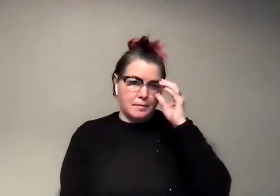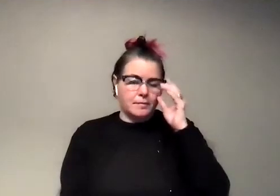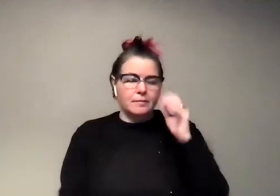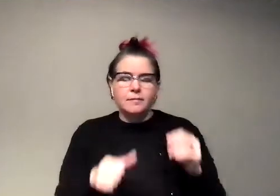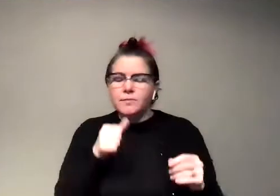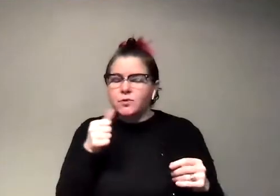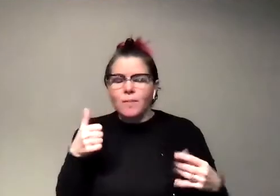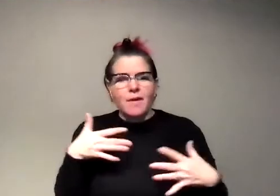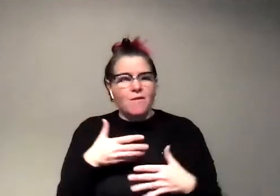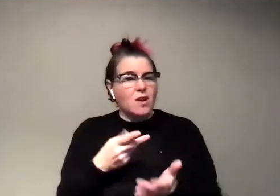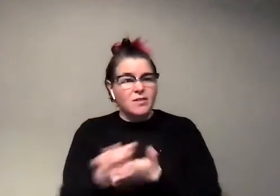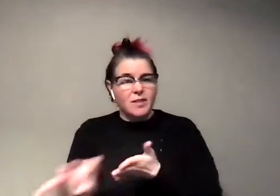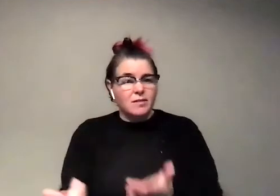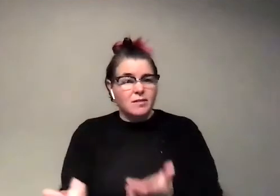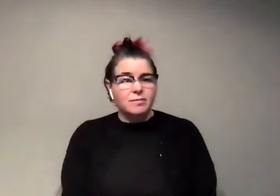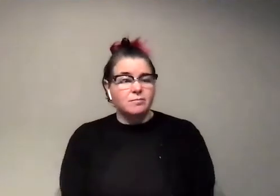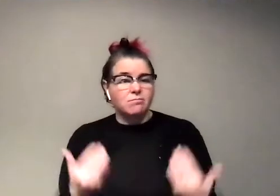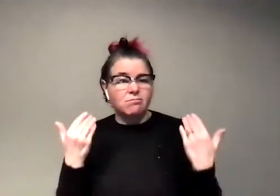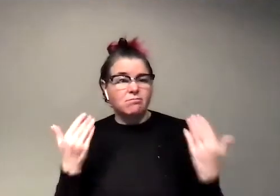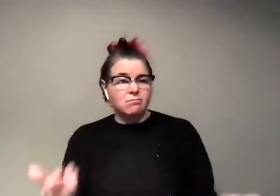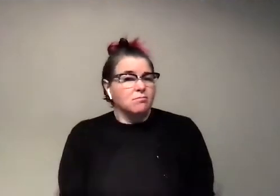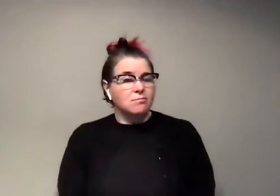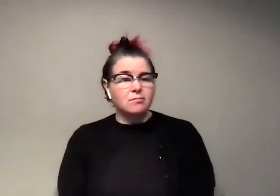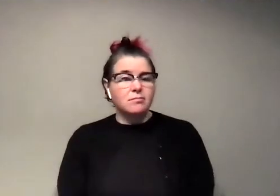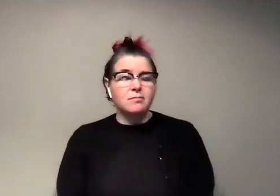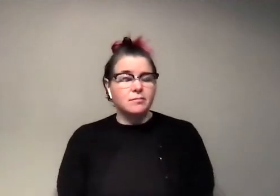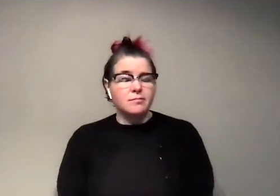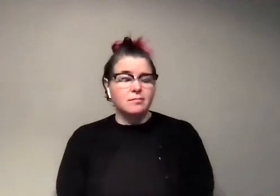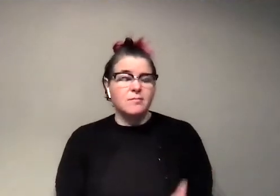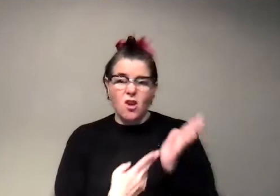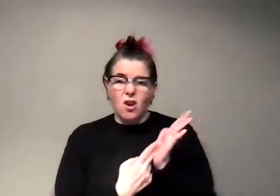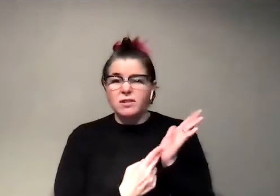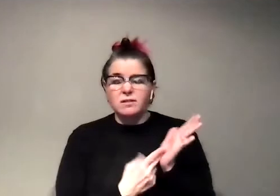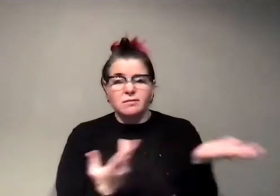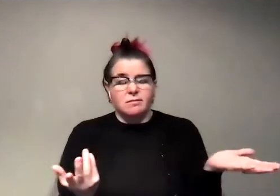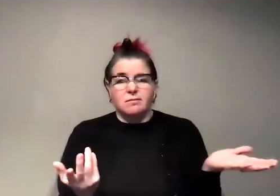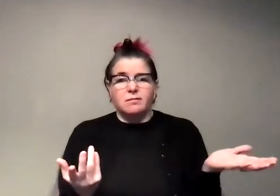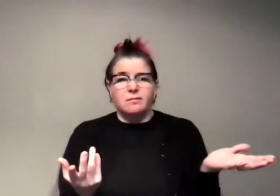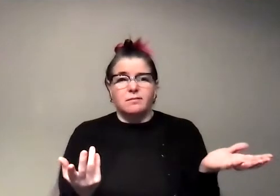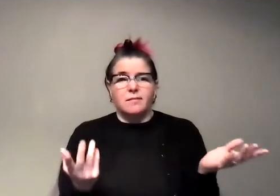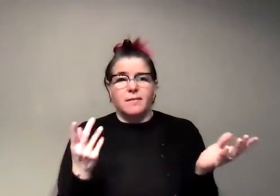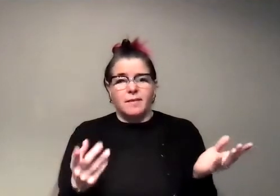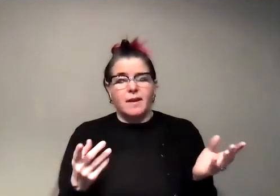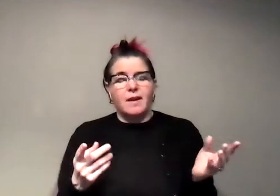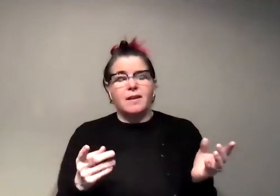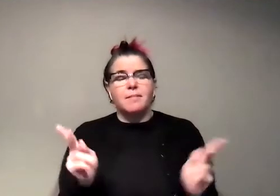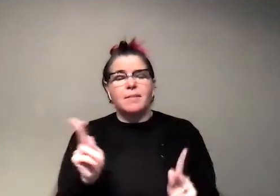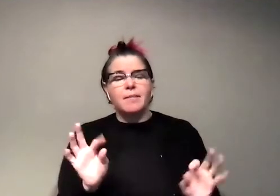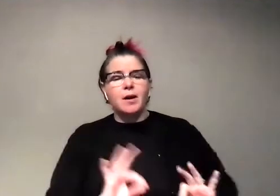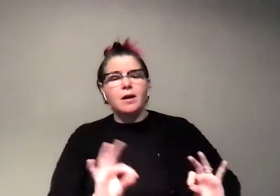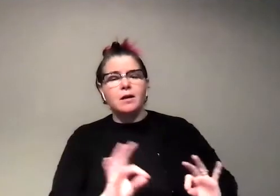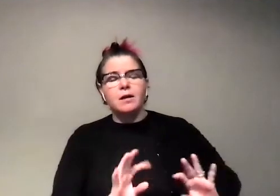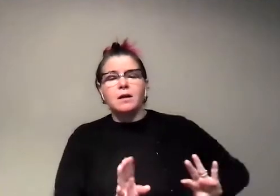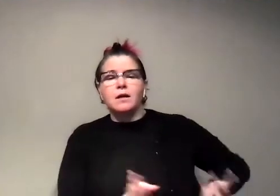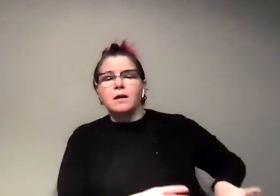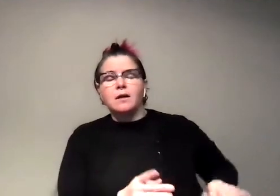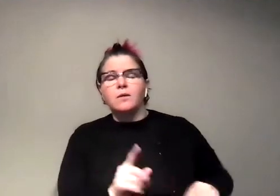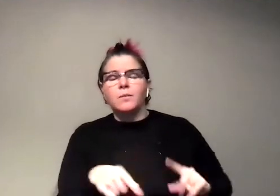fail. Great. You know, I really think that that's kind of understated a lot of times when like people talk